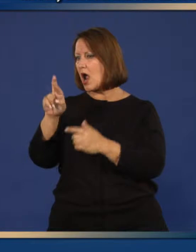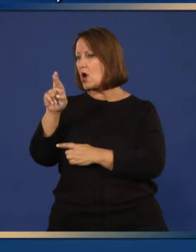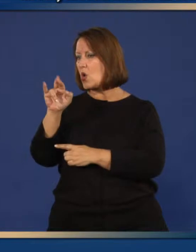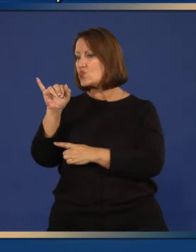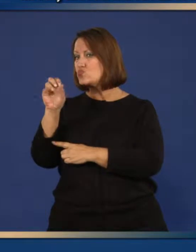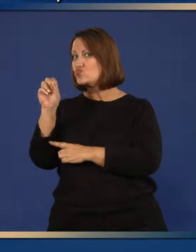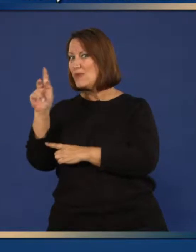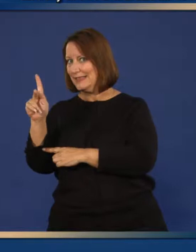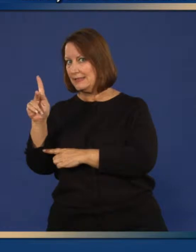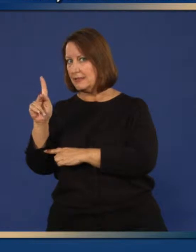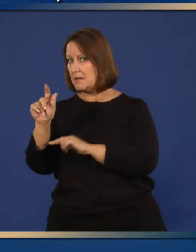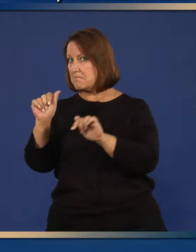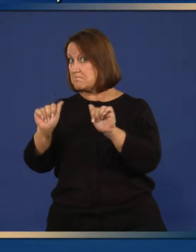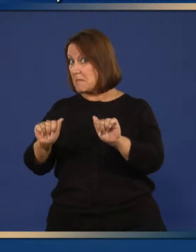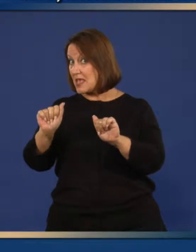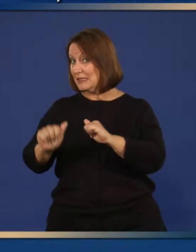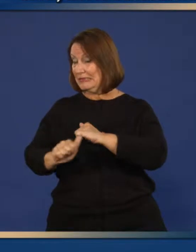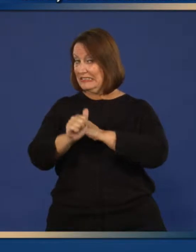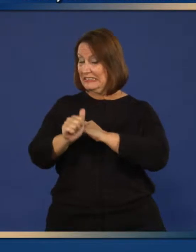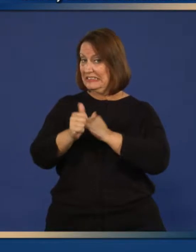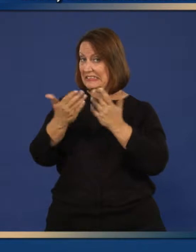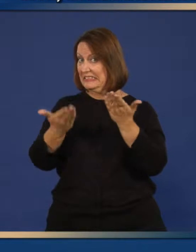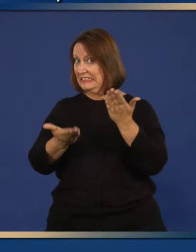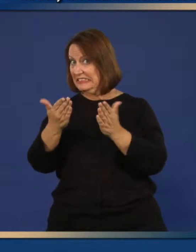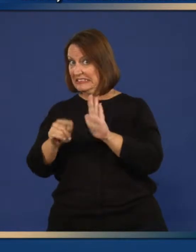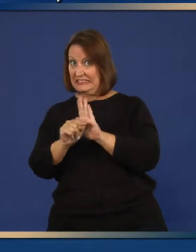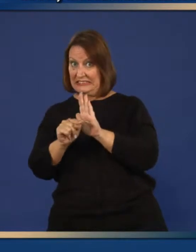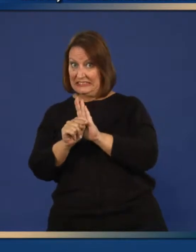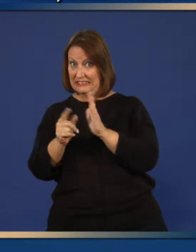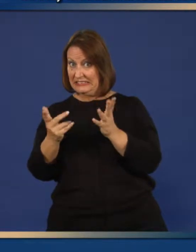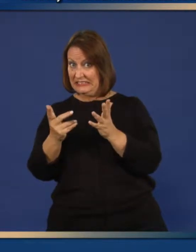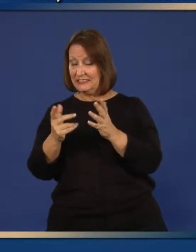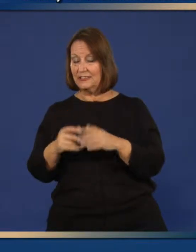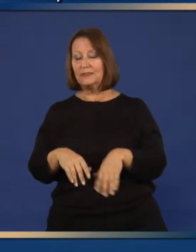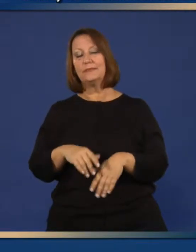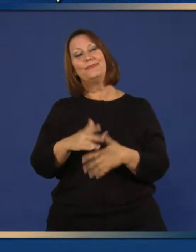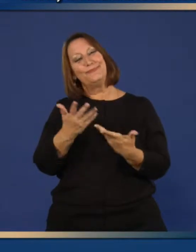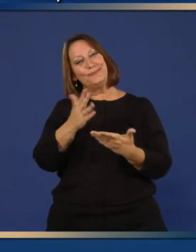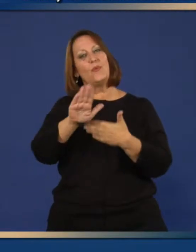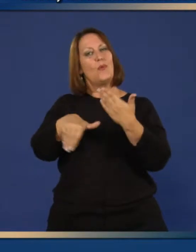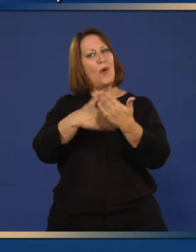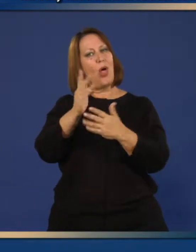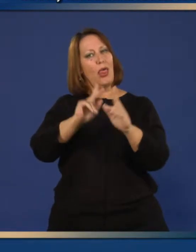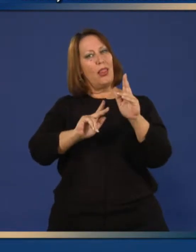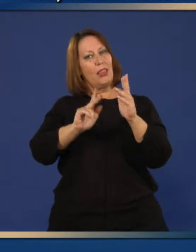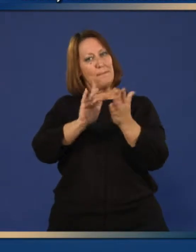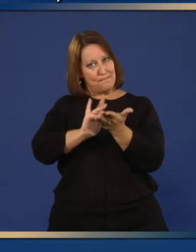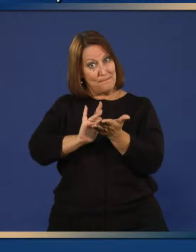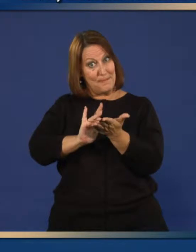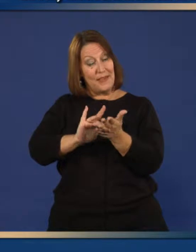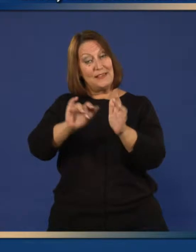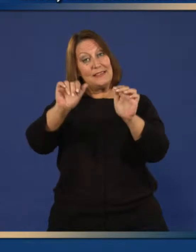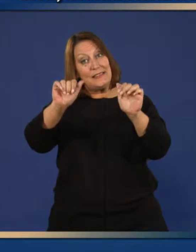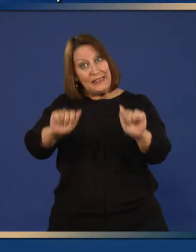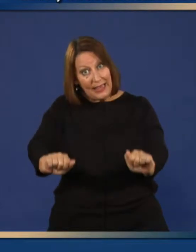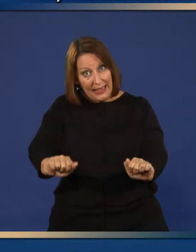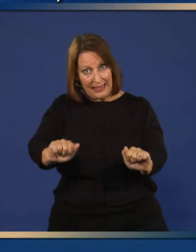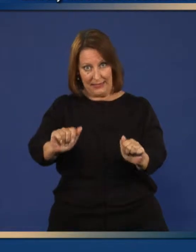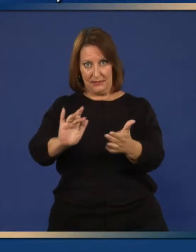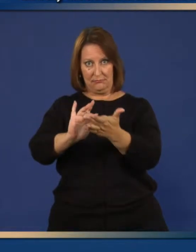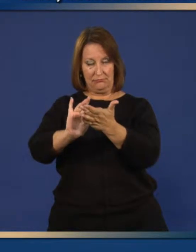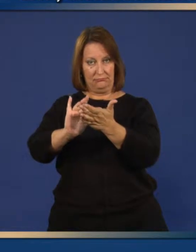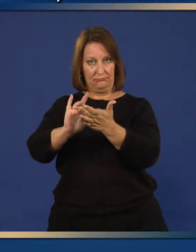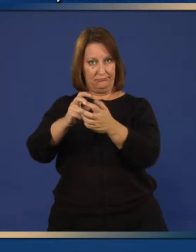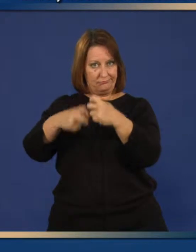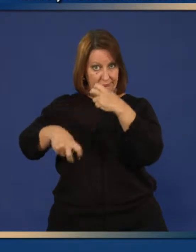A vaccine, like any medicine, could possibly cause serious problems, such as